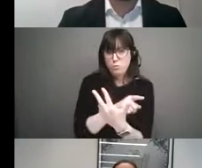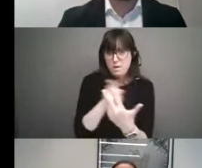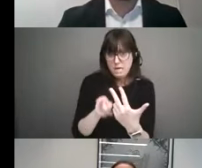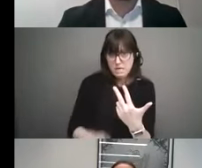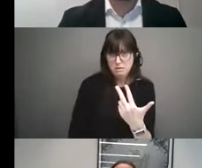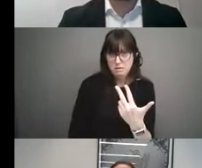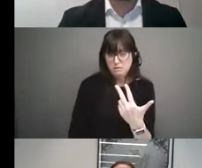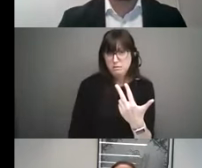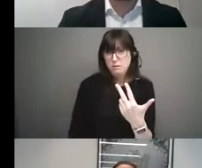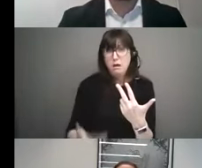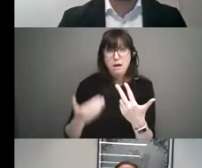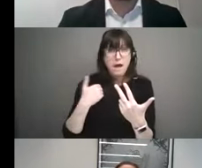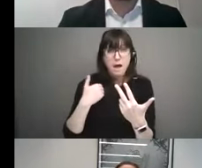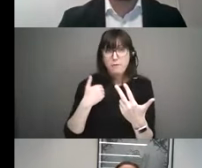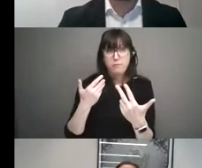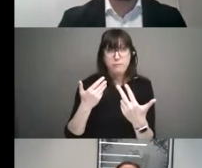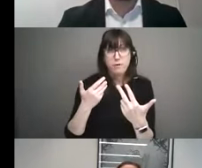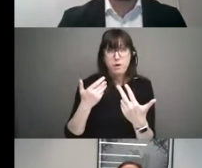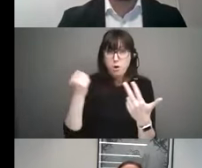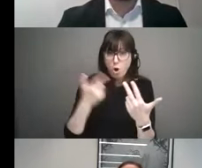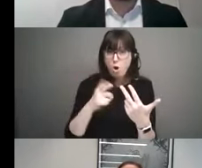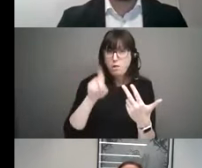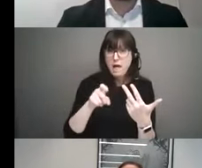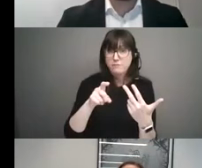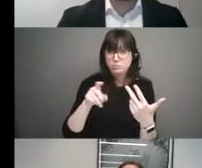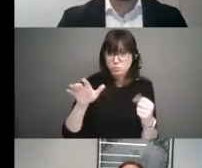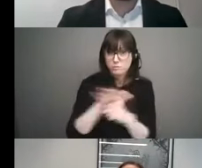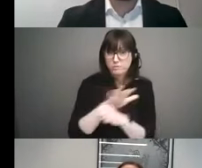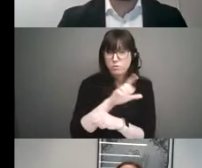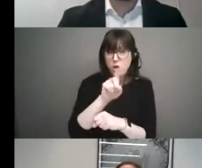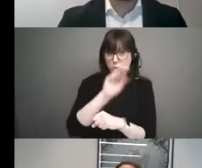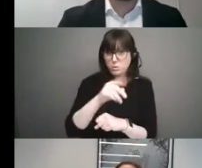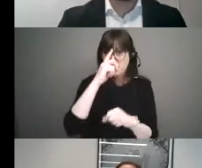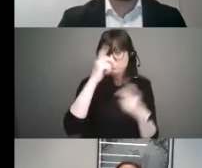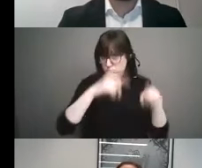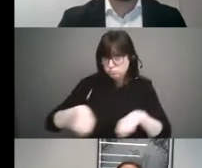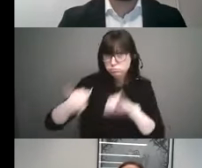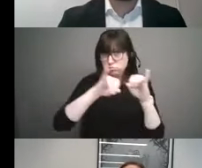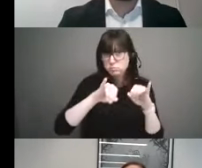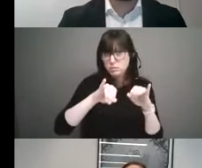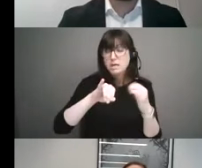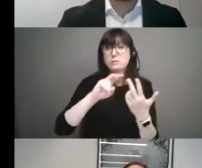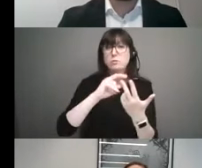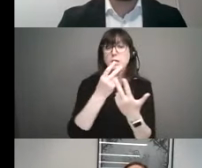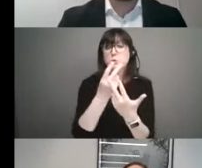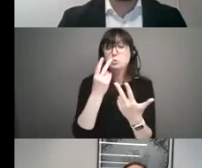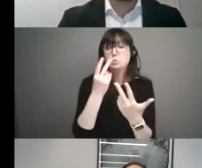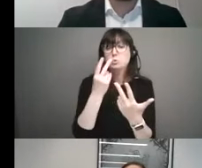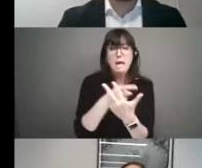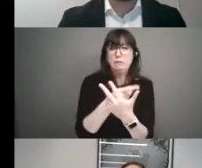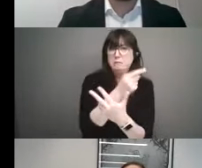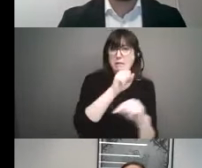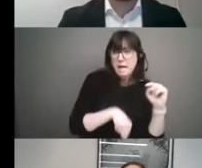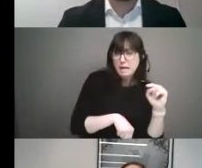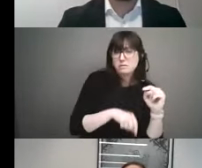decision-making or majority clause that permits two of the three to act in a certain way? And whether or